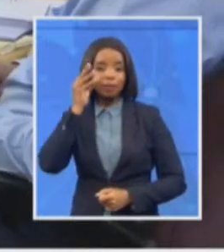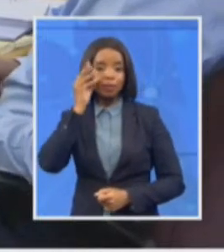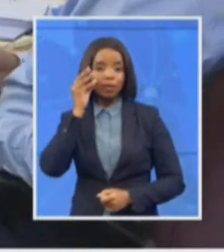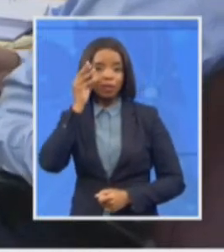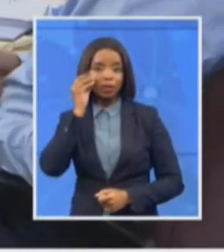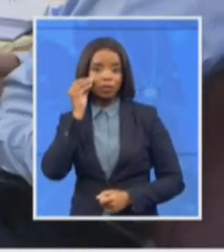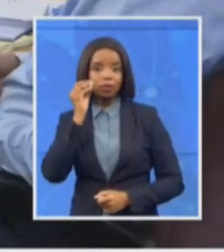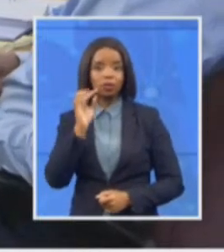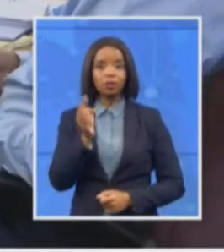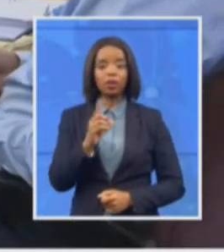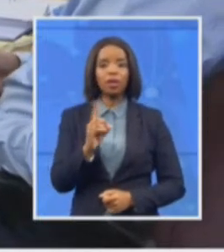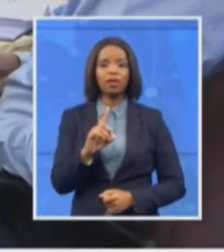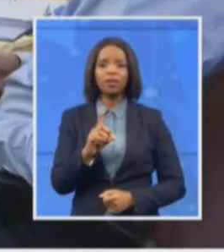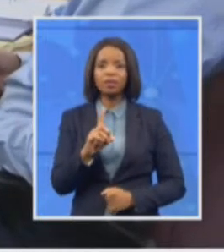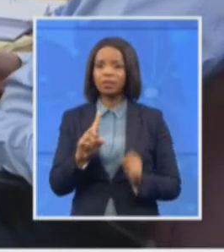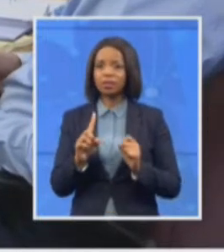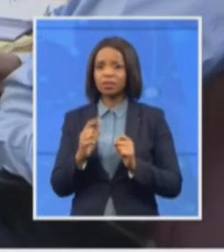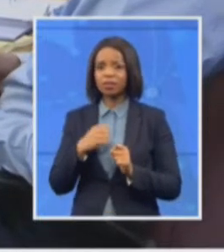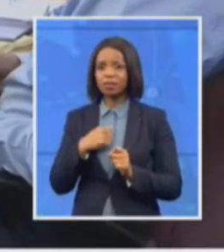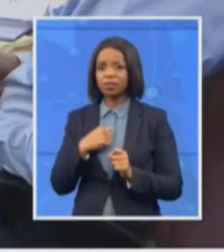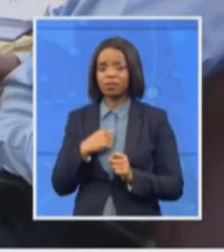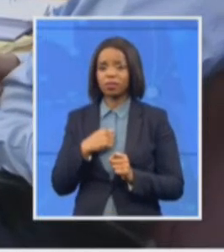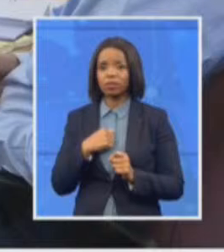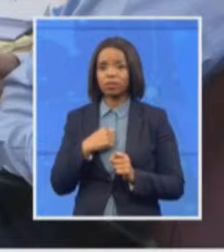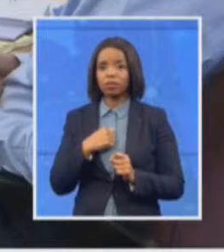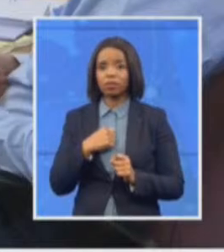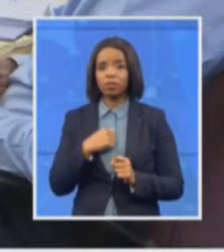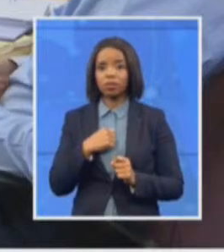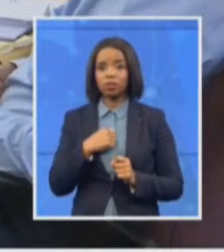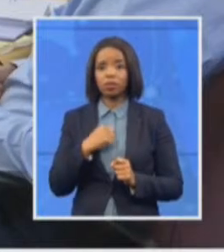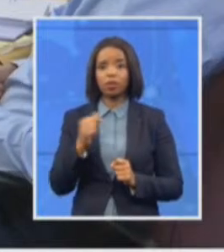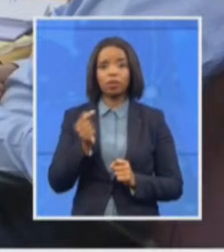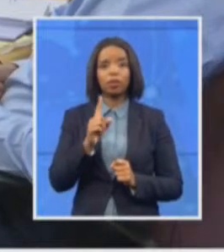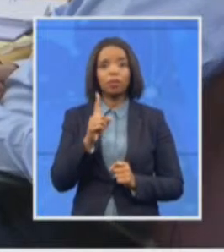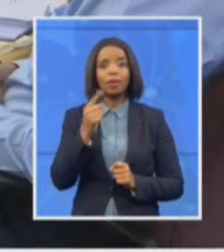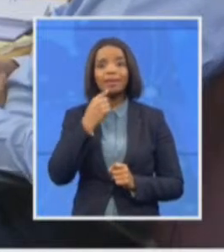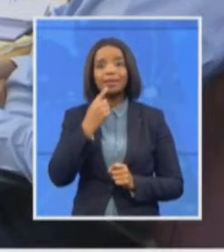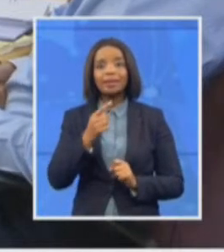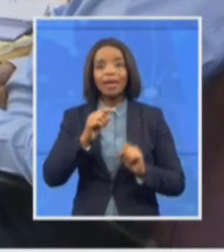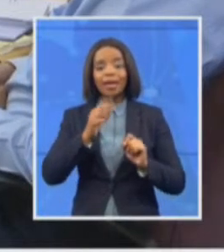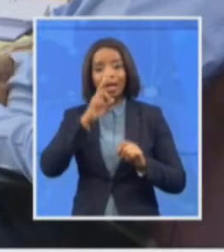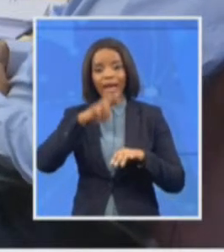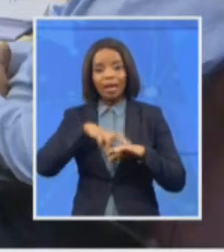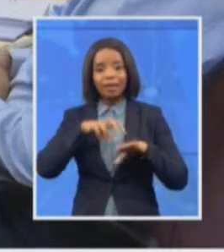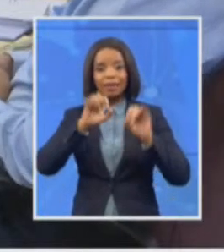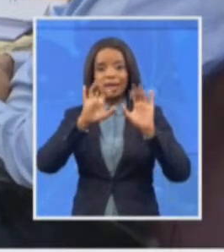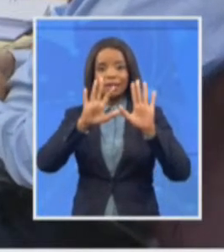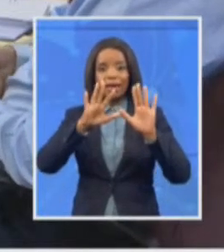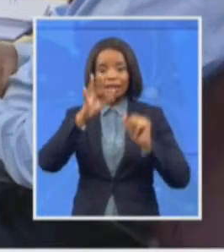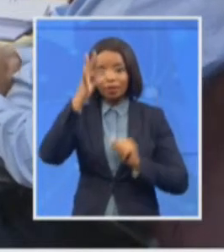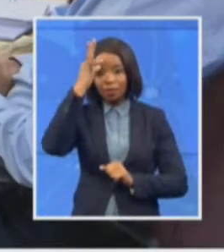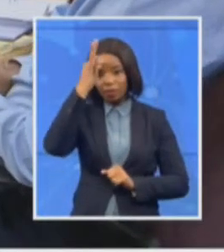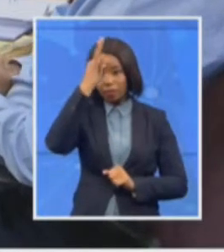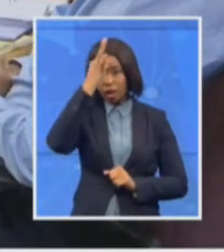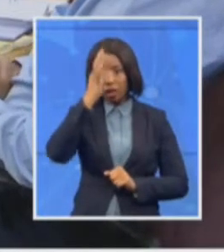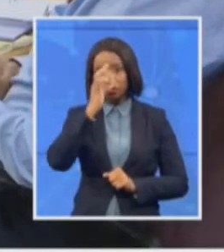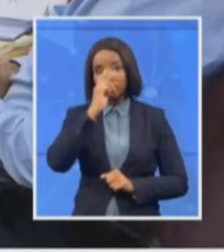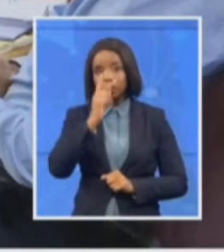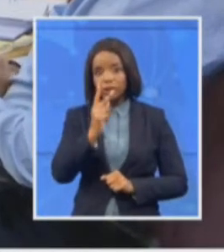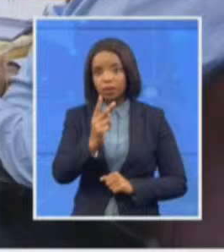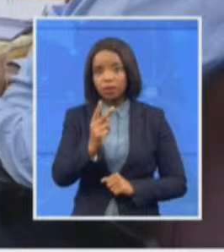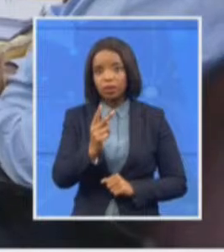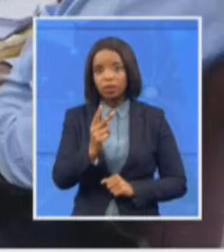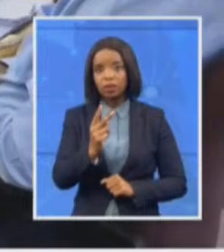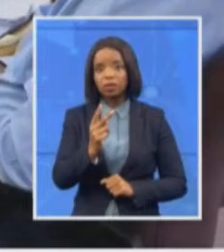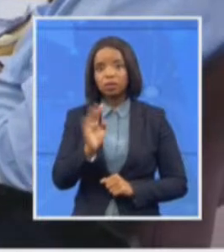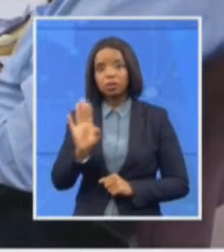Mr. Roxo, you don't think we should spend 10 minutes to see if we can explore a resolution? Thank you very much, Mr. Chairman. That is always